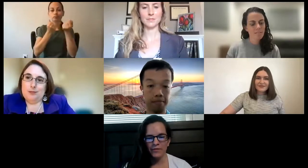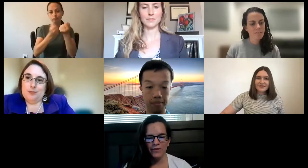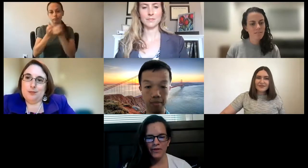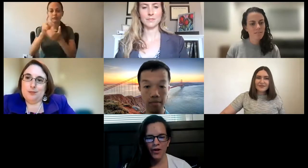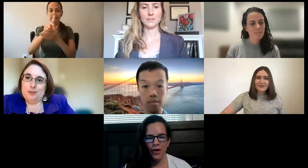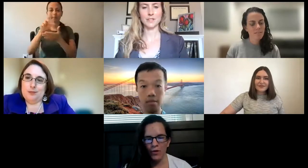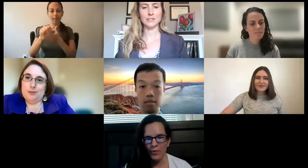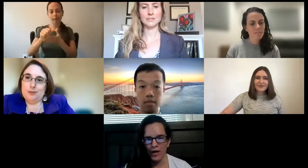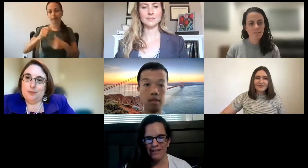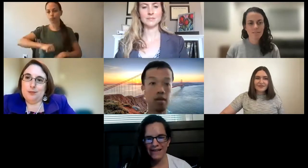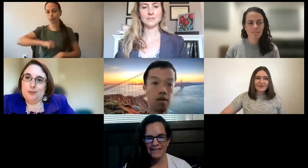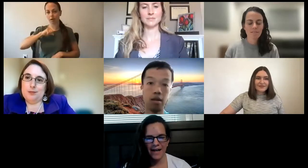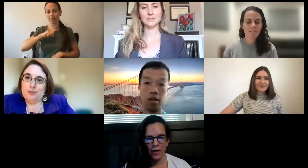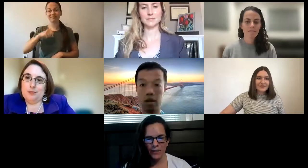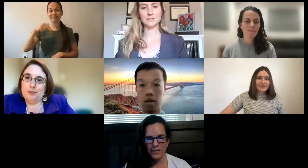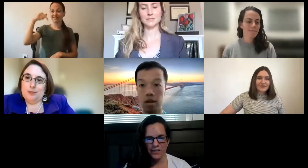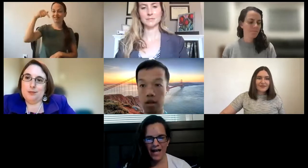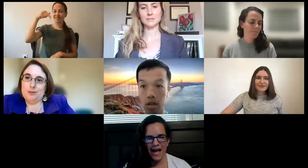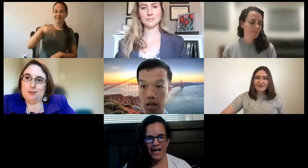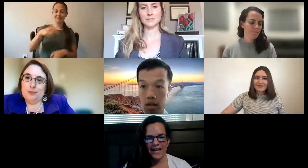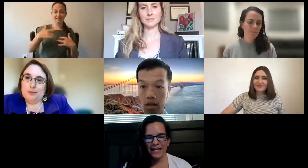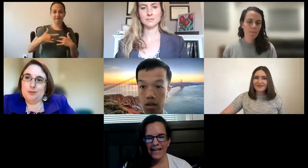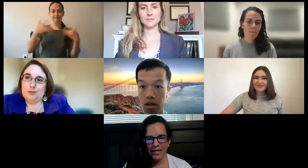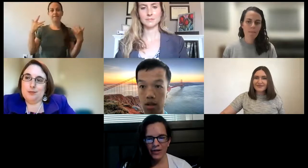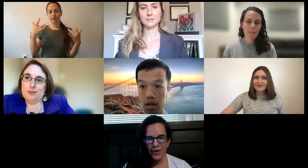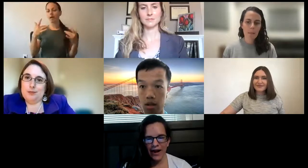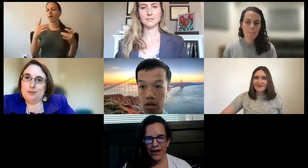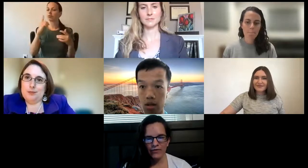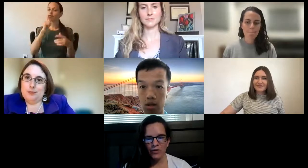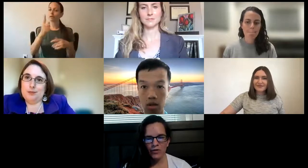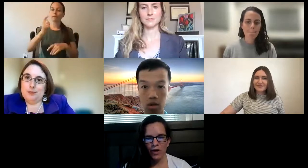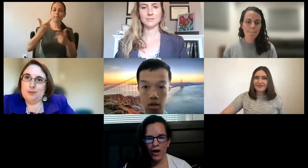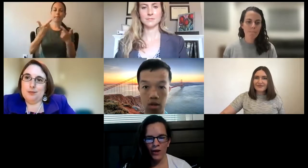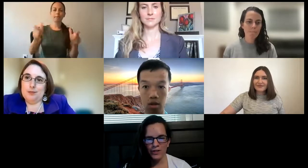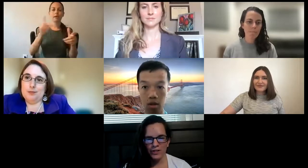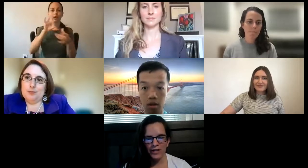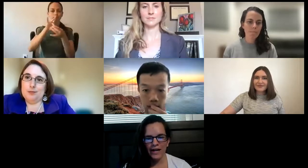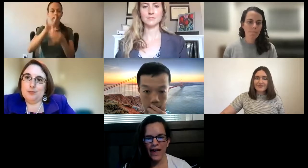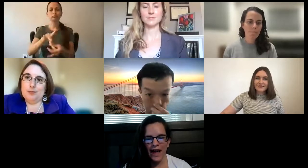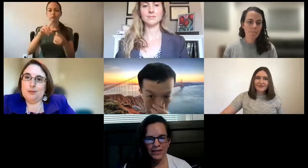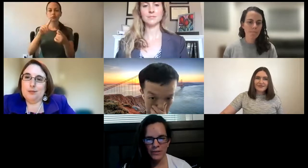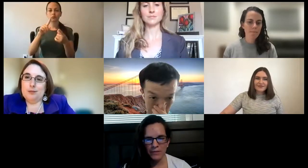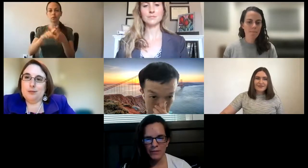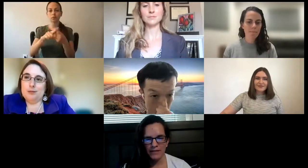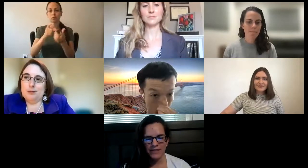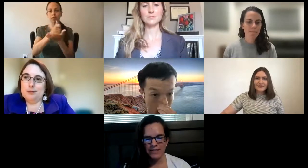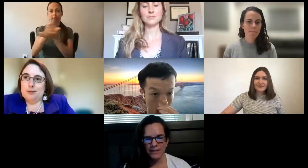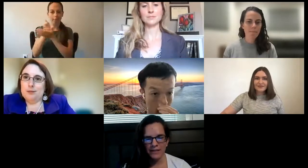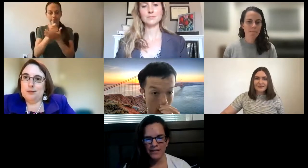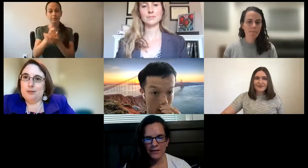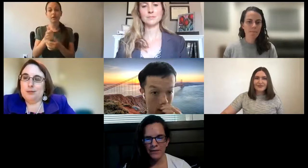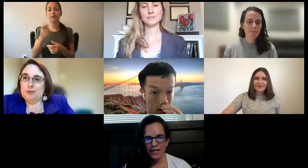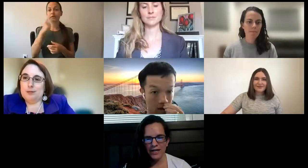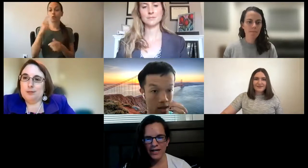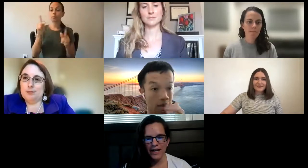some of the hallmark things that help us do that, letting you have your opportunity as people in the